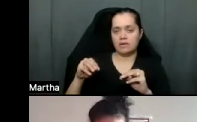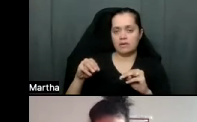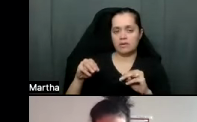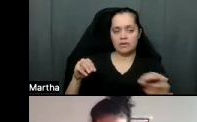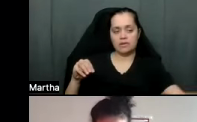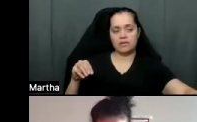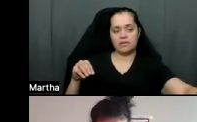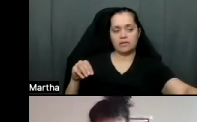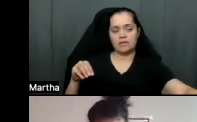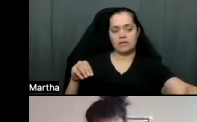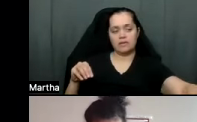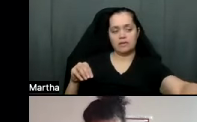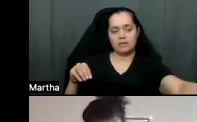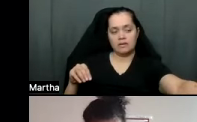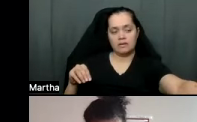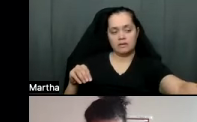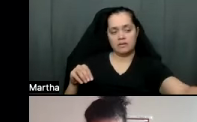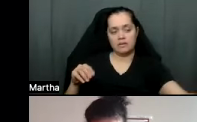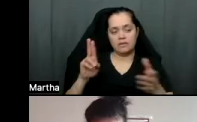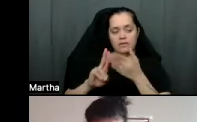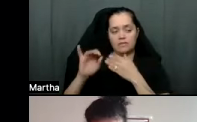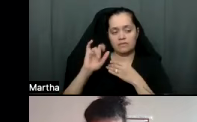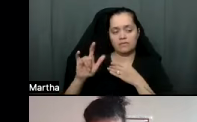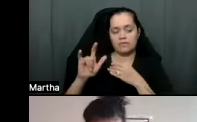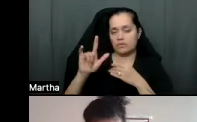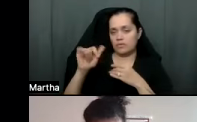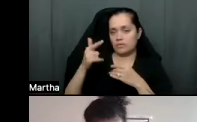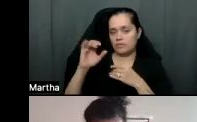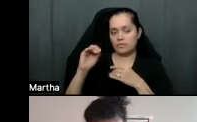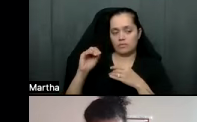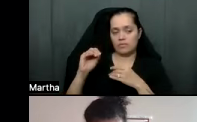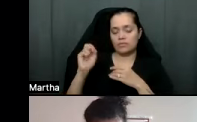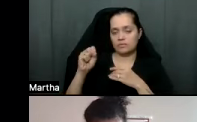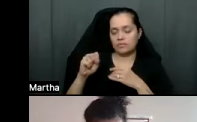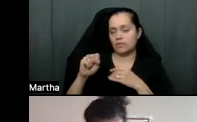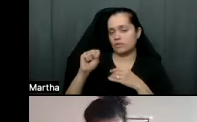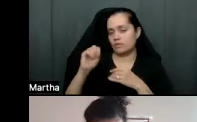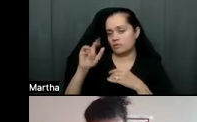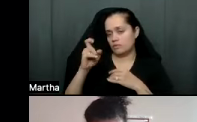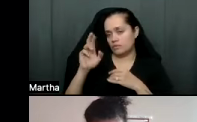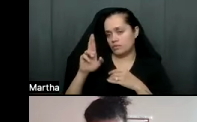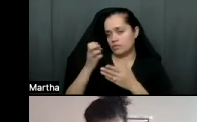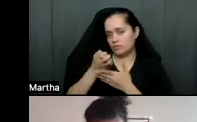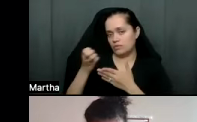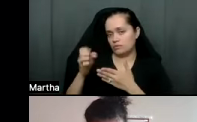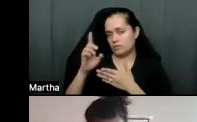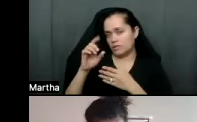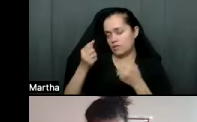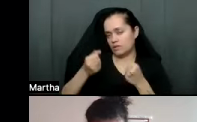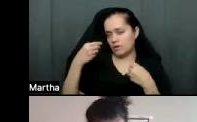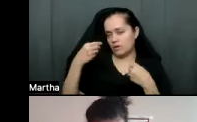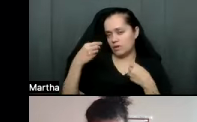University of Illinois logos? Sure. Solar equipment dealerships?